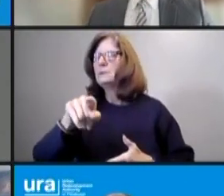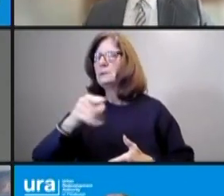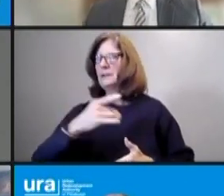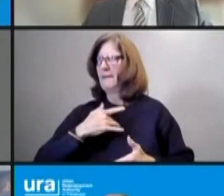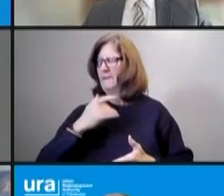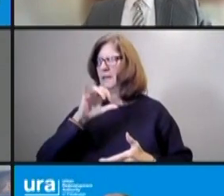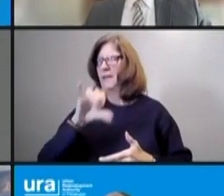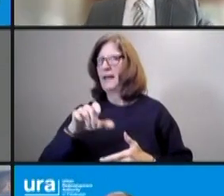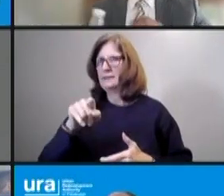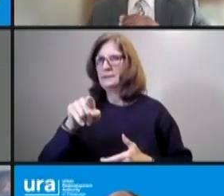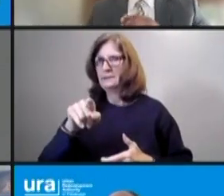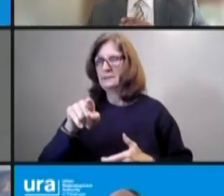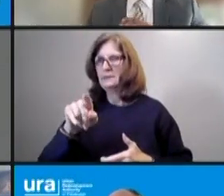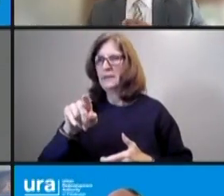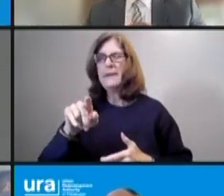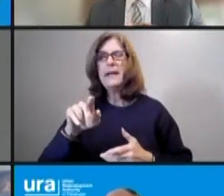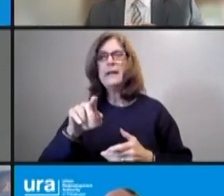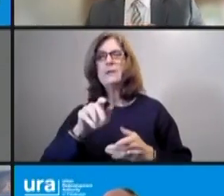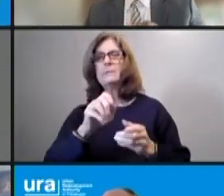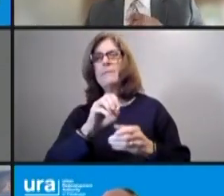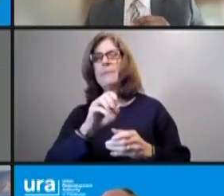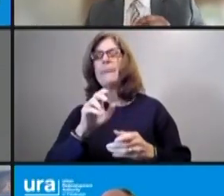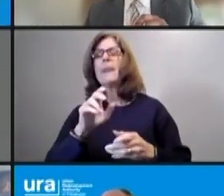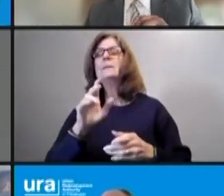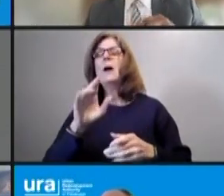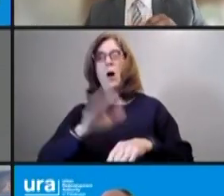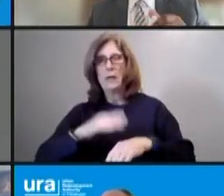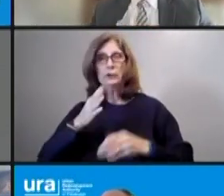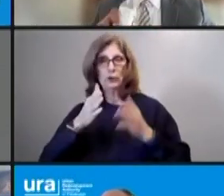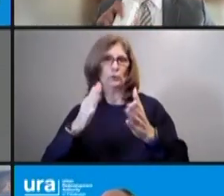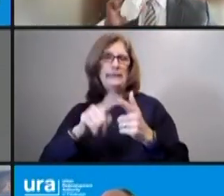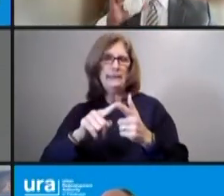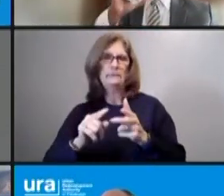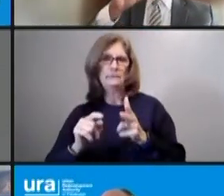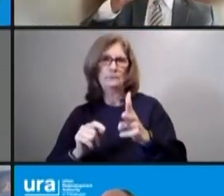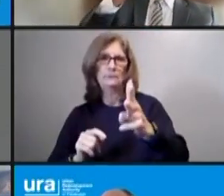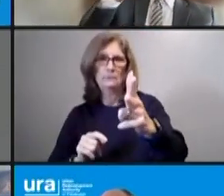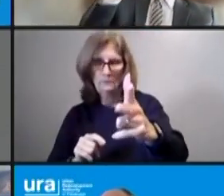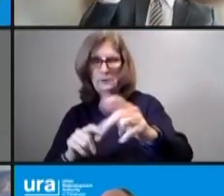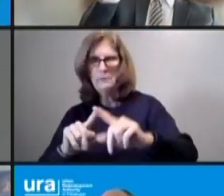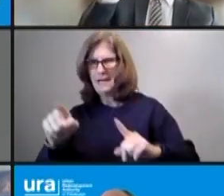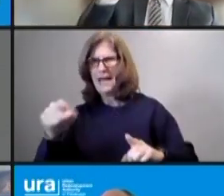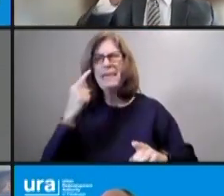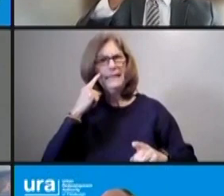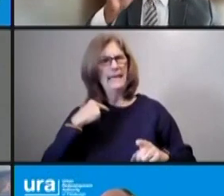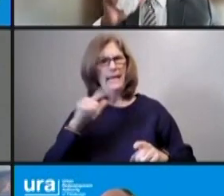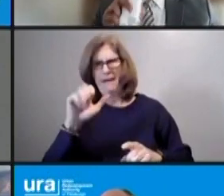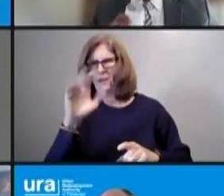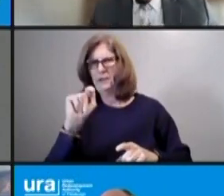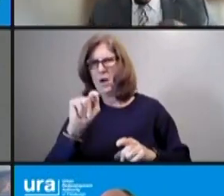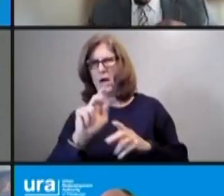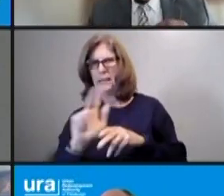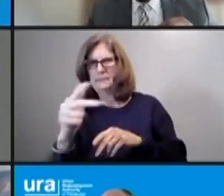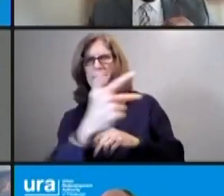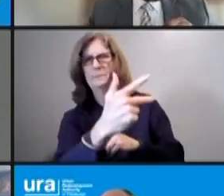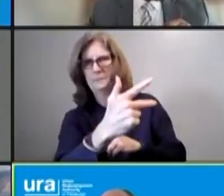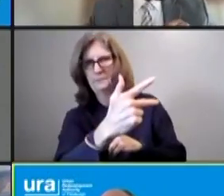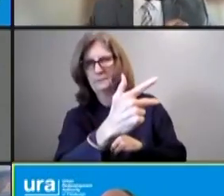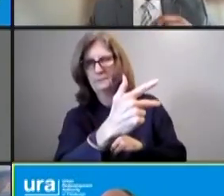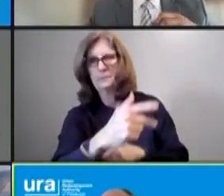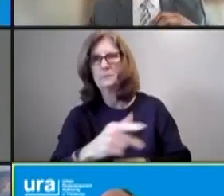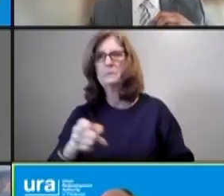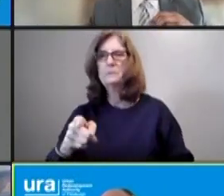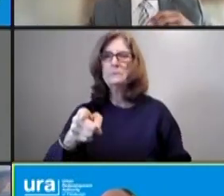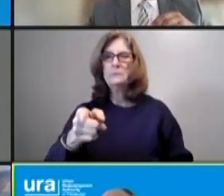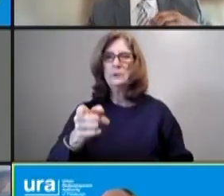So, and off-street parking, or on-street parking as well, I mean. So off and on-street parking available at that location. That's